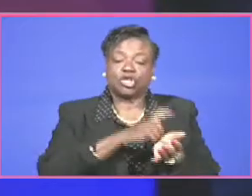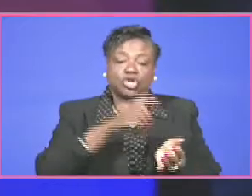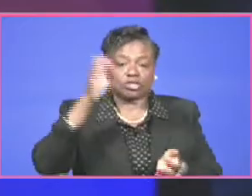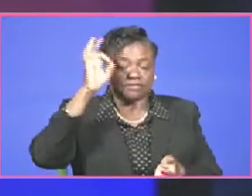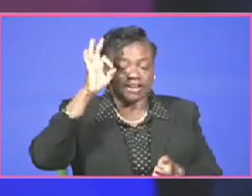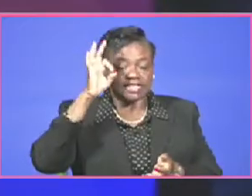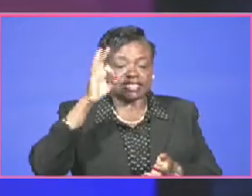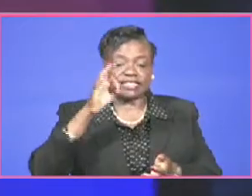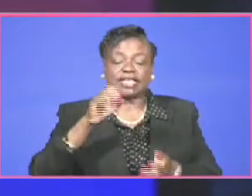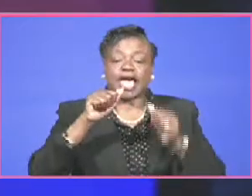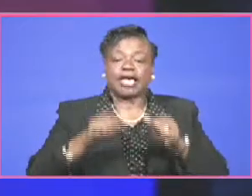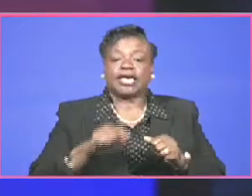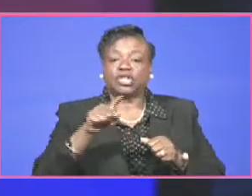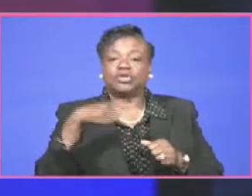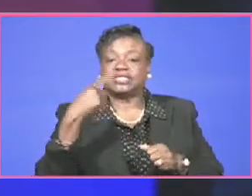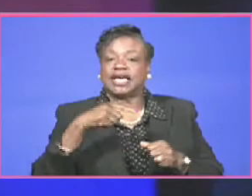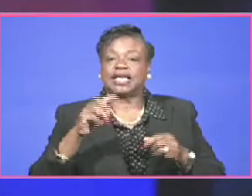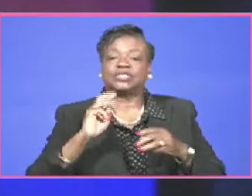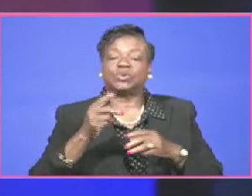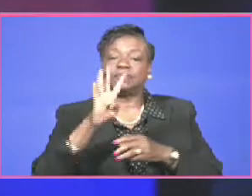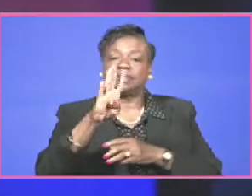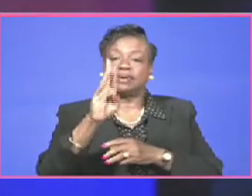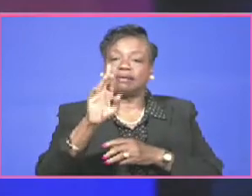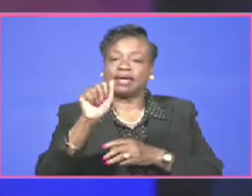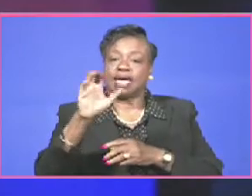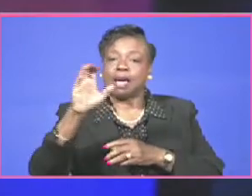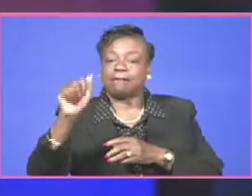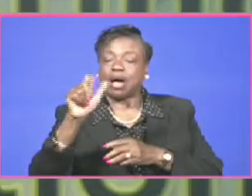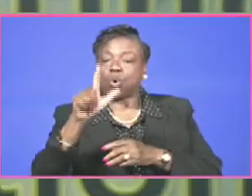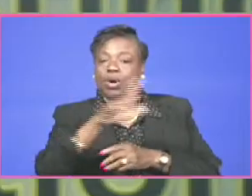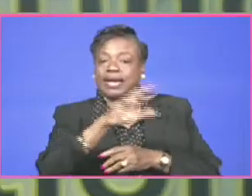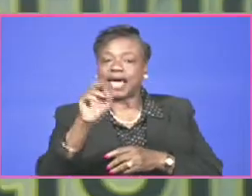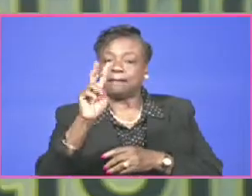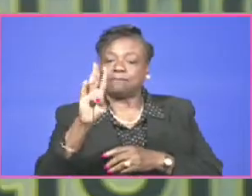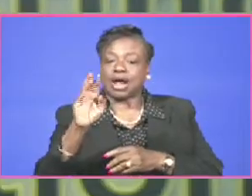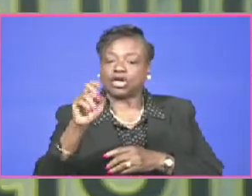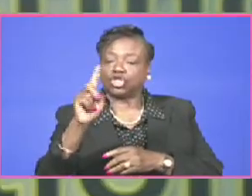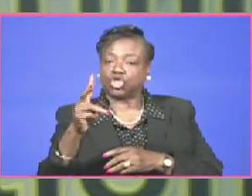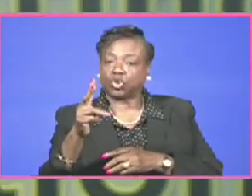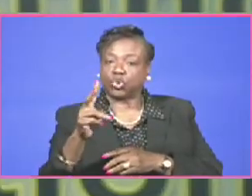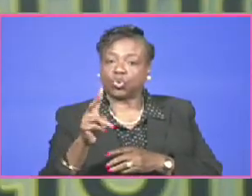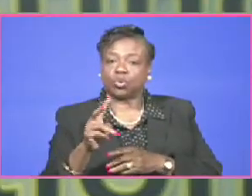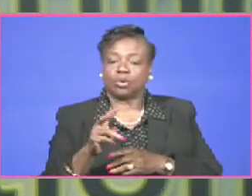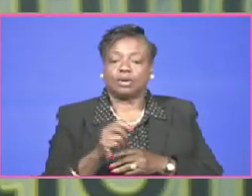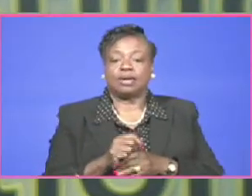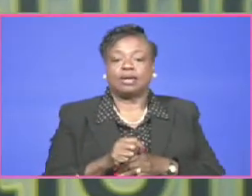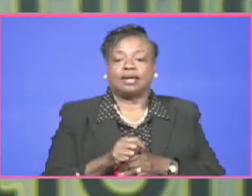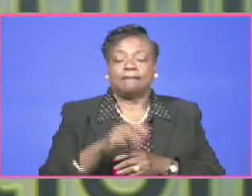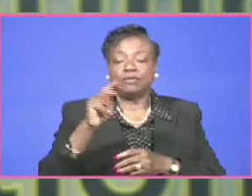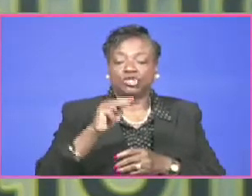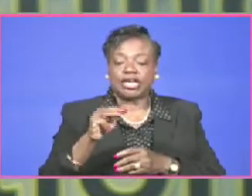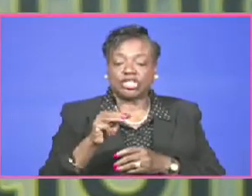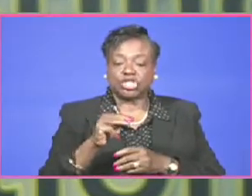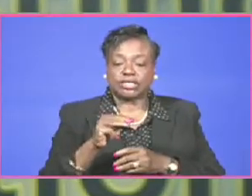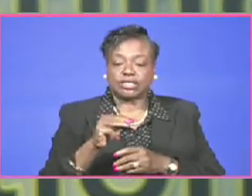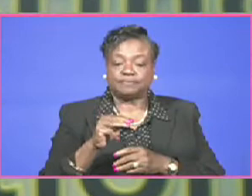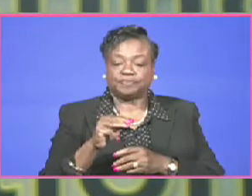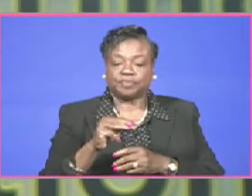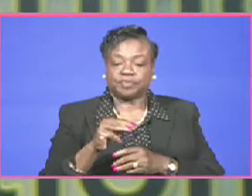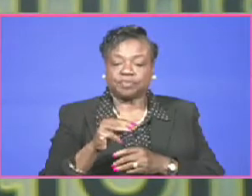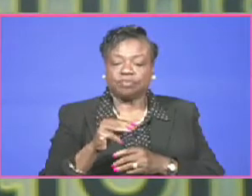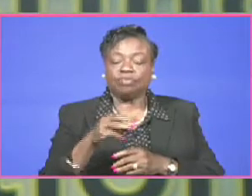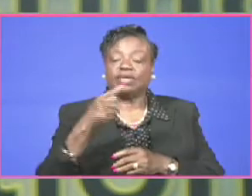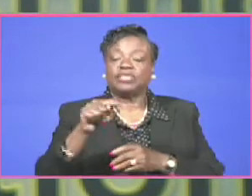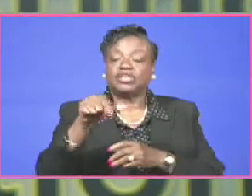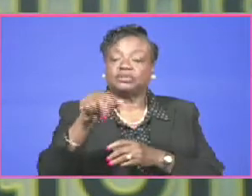Francis, are you able to tell us what is BRAC1 and BRAC2 gene mutation? Well, BRCA1 and 2 gene mutations, the